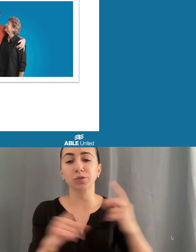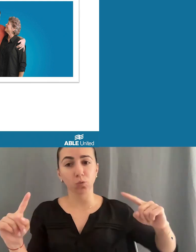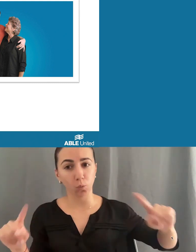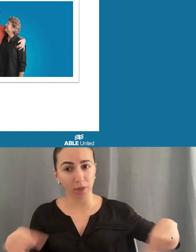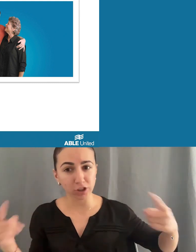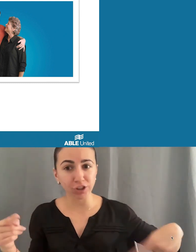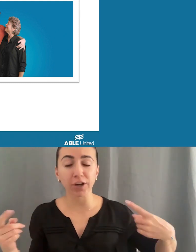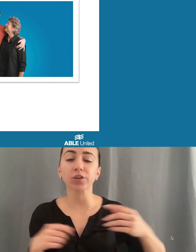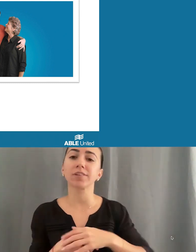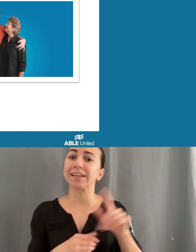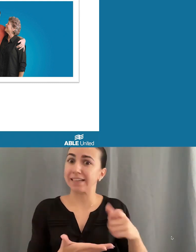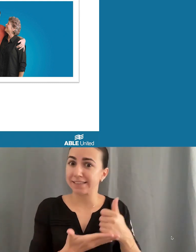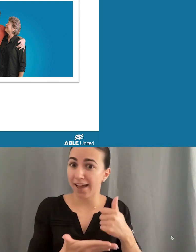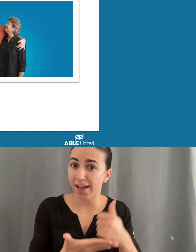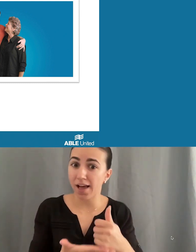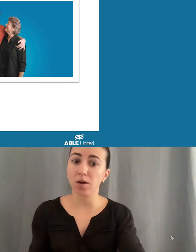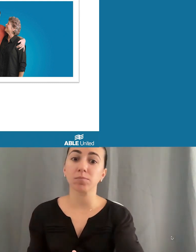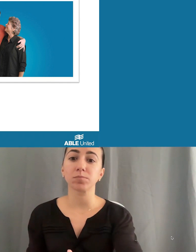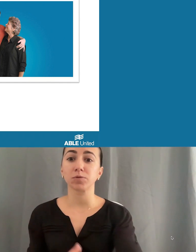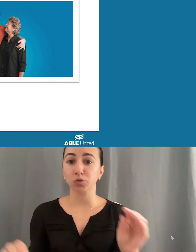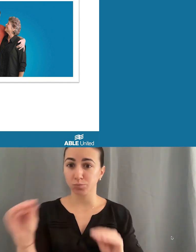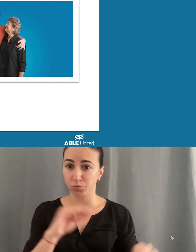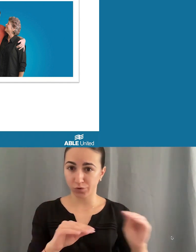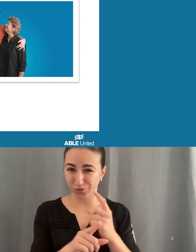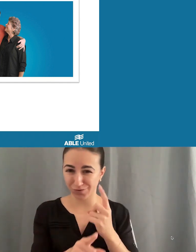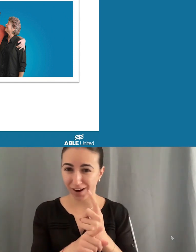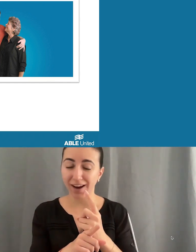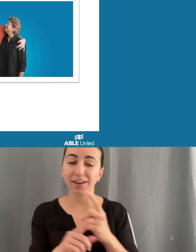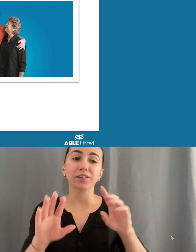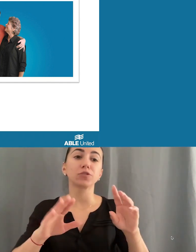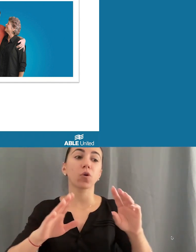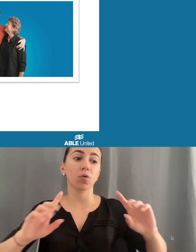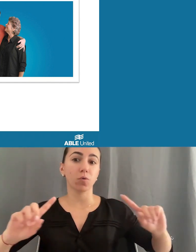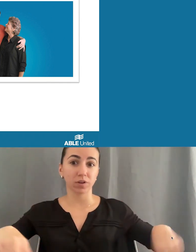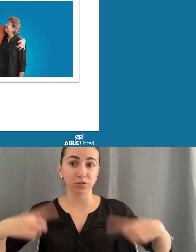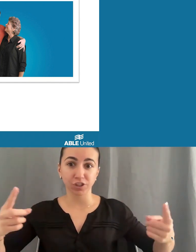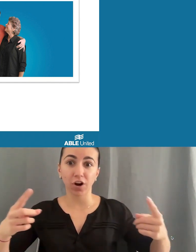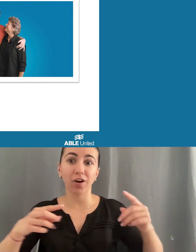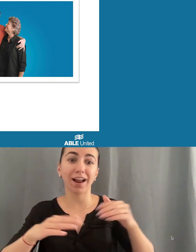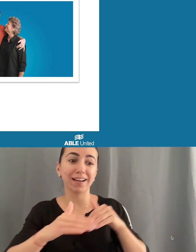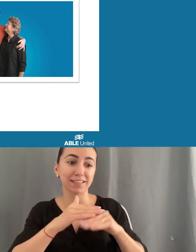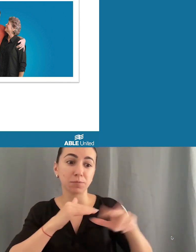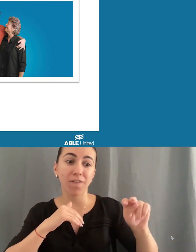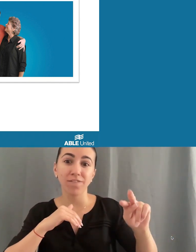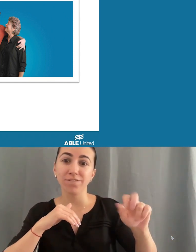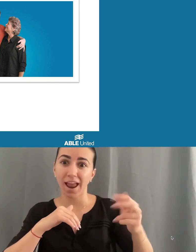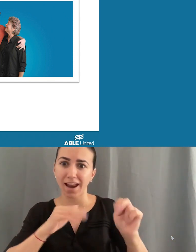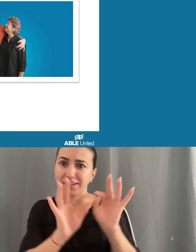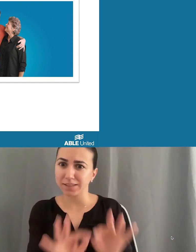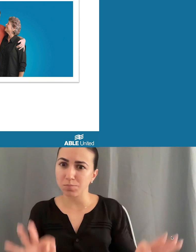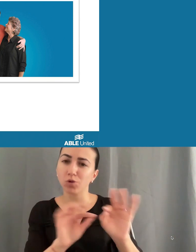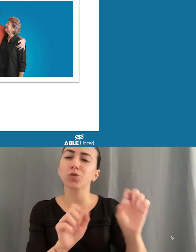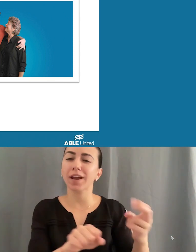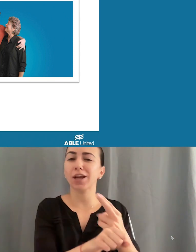wheelchair, needs help to be moving around. And so having a wheelchair accessible van is a goal of theirs, and they can use the ABLE